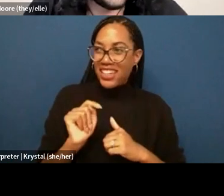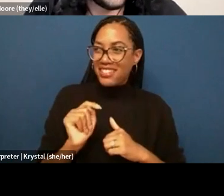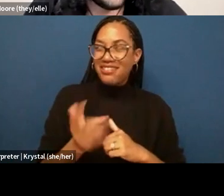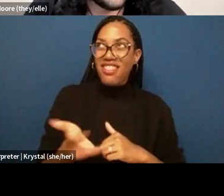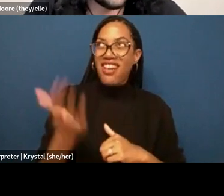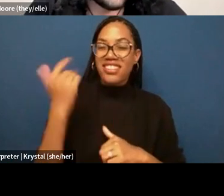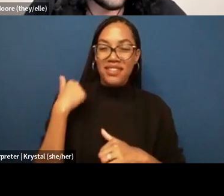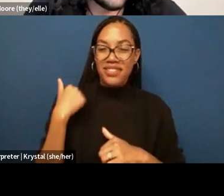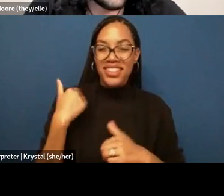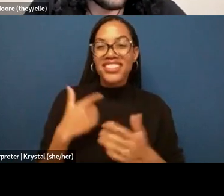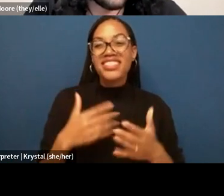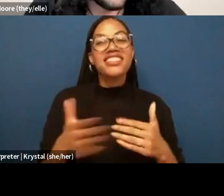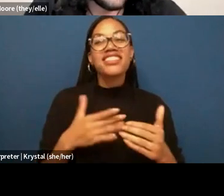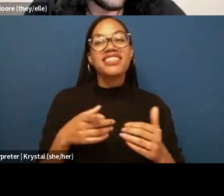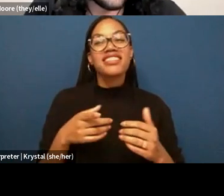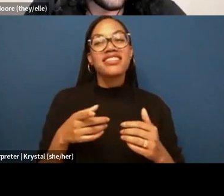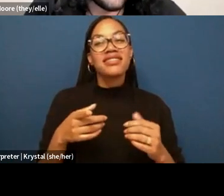ago, but